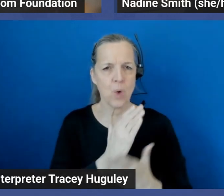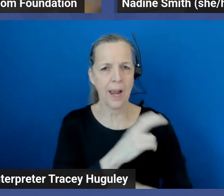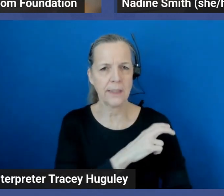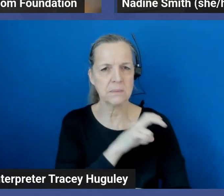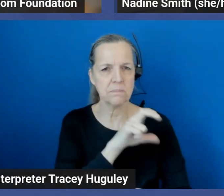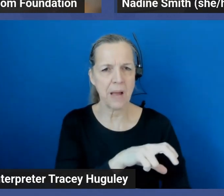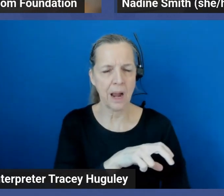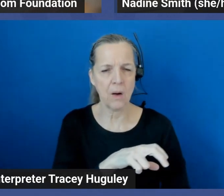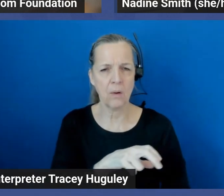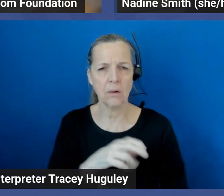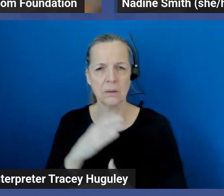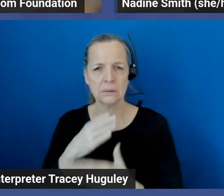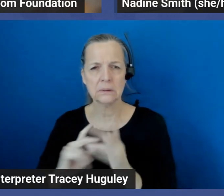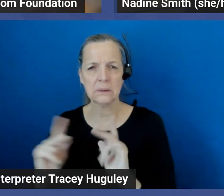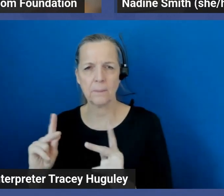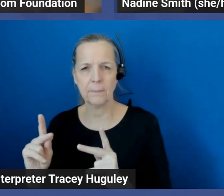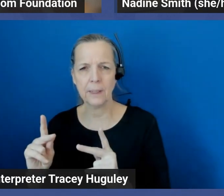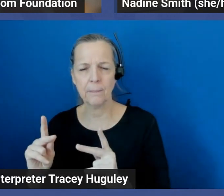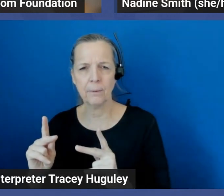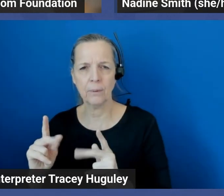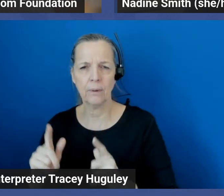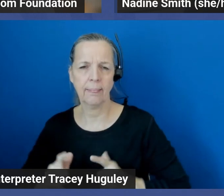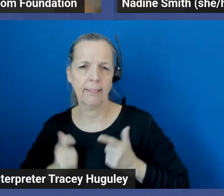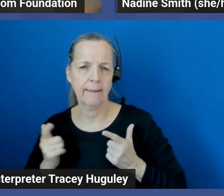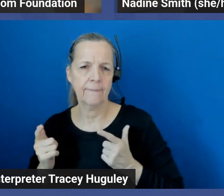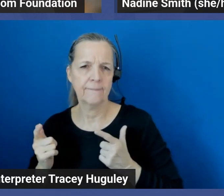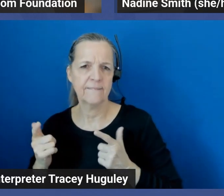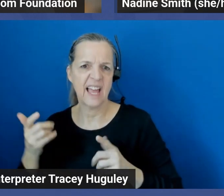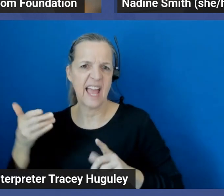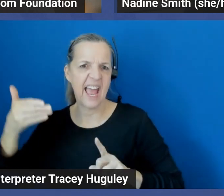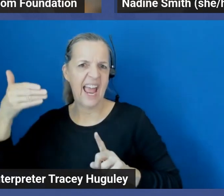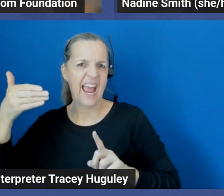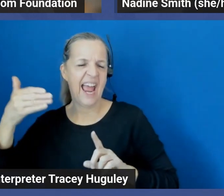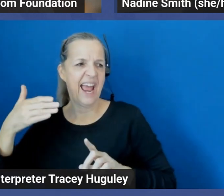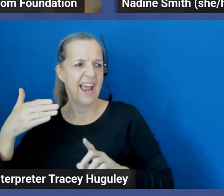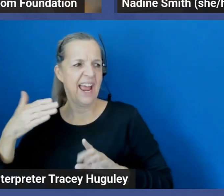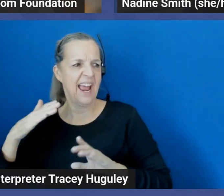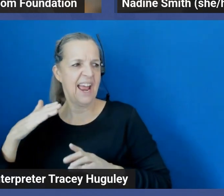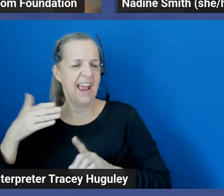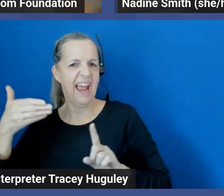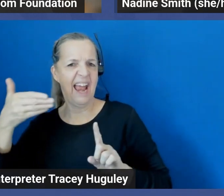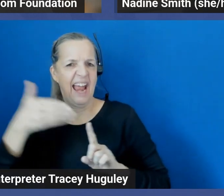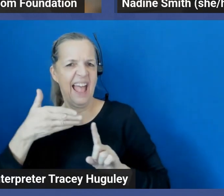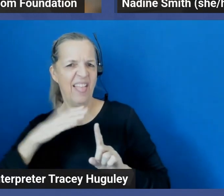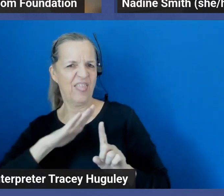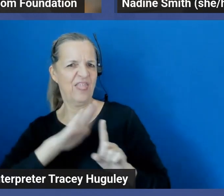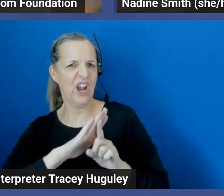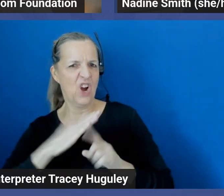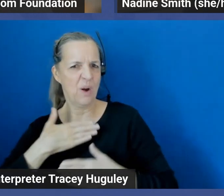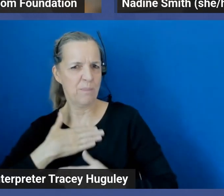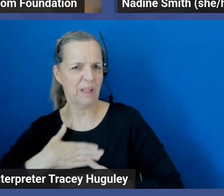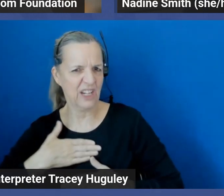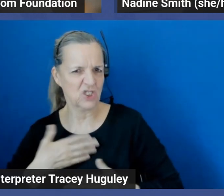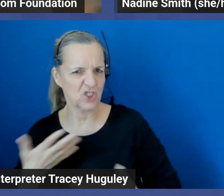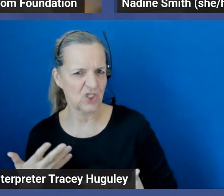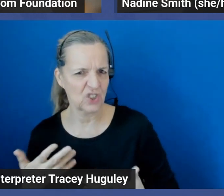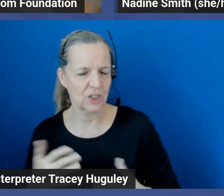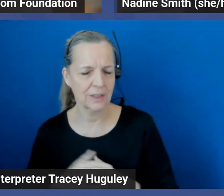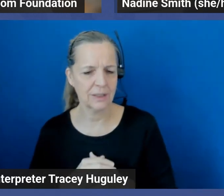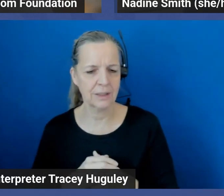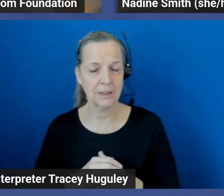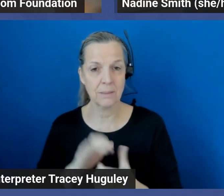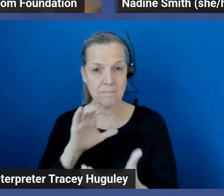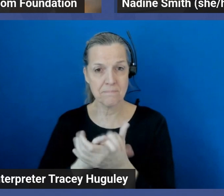people live at their pleasure. And there are marriages that